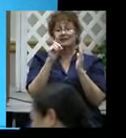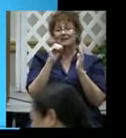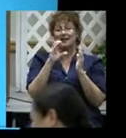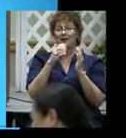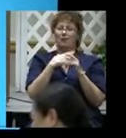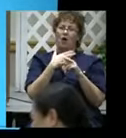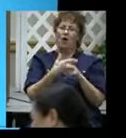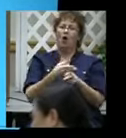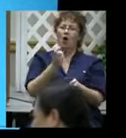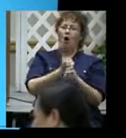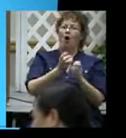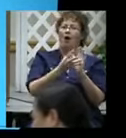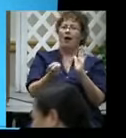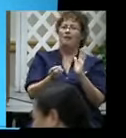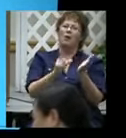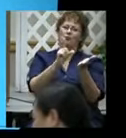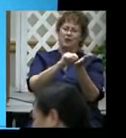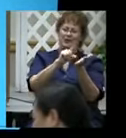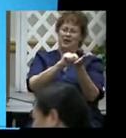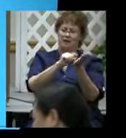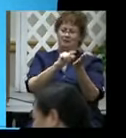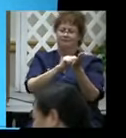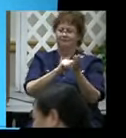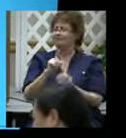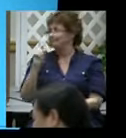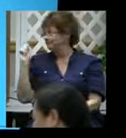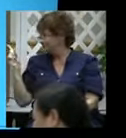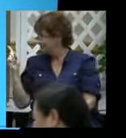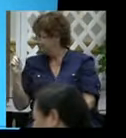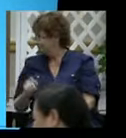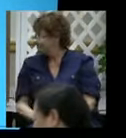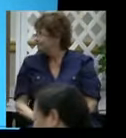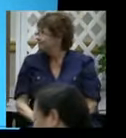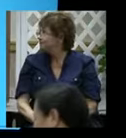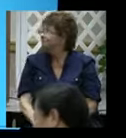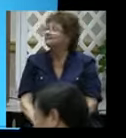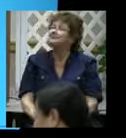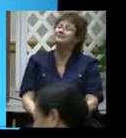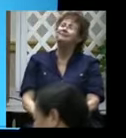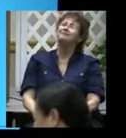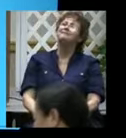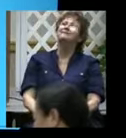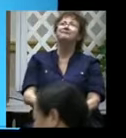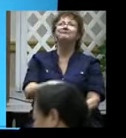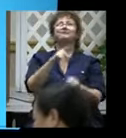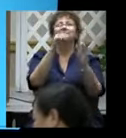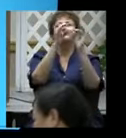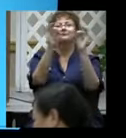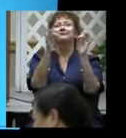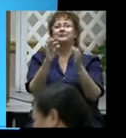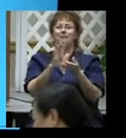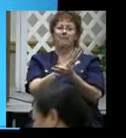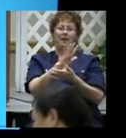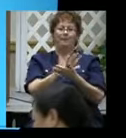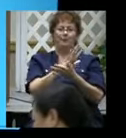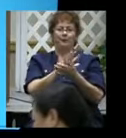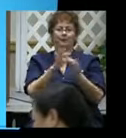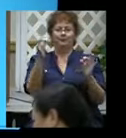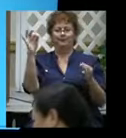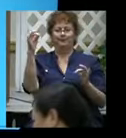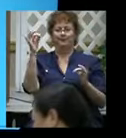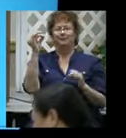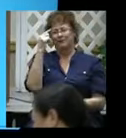describe here as hard copy or a printed version. So let's talk about that for a second. So you have a document that's translated, it's in paper form. You want to think